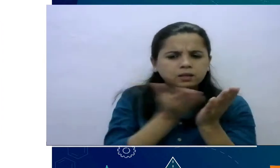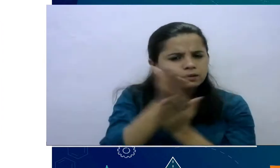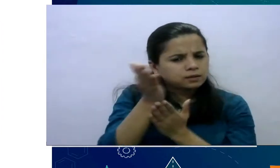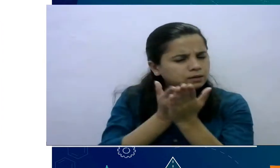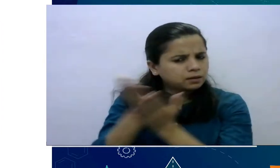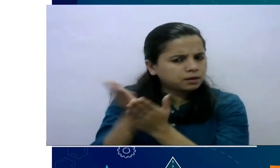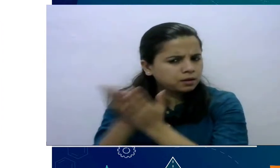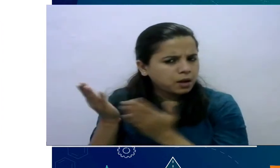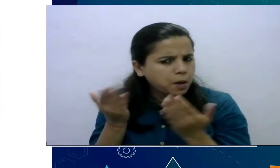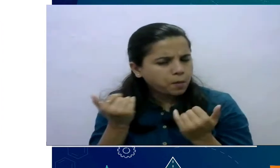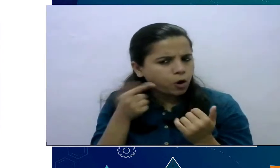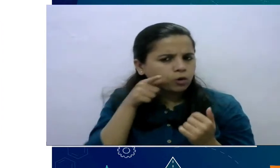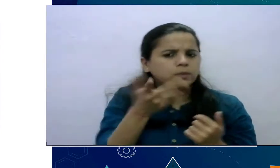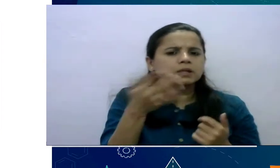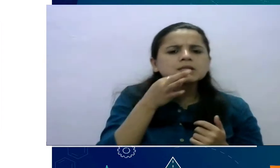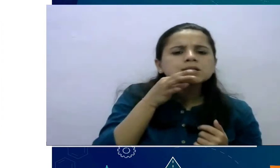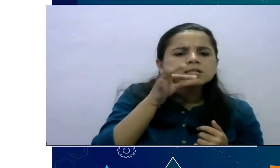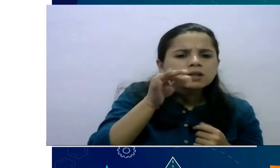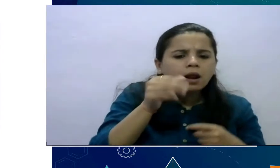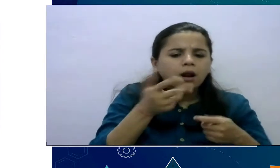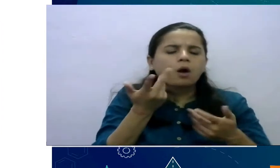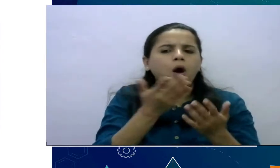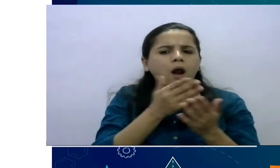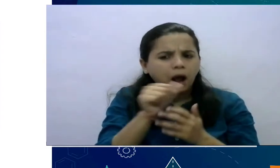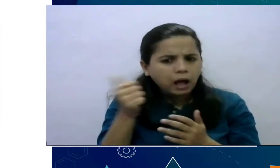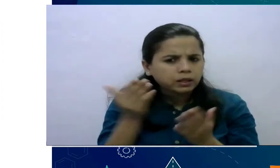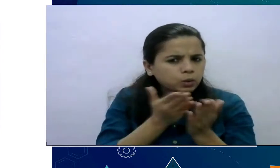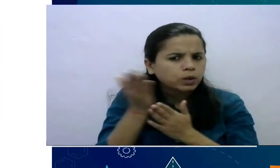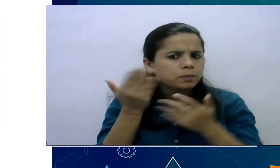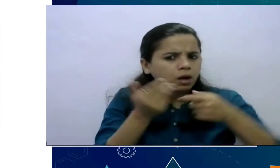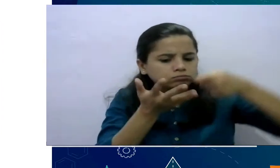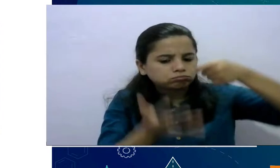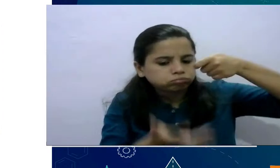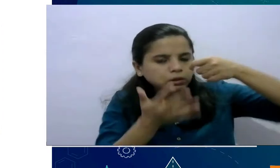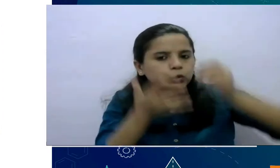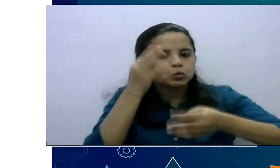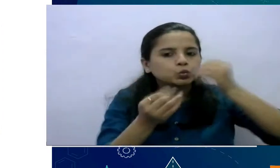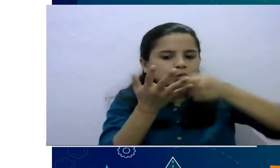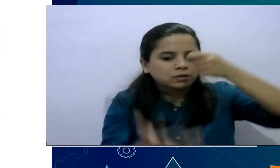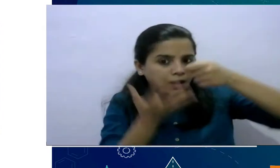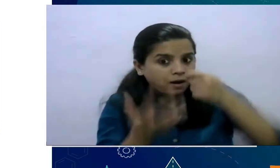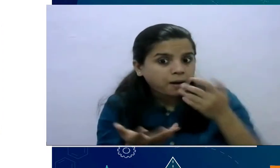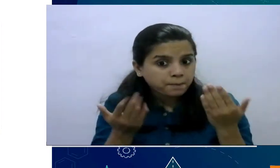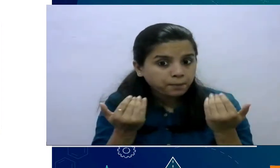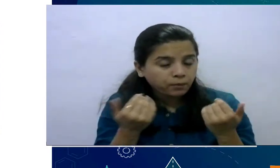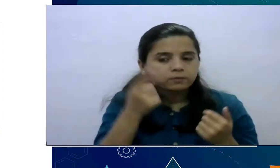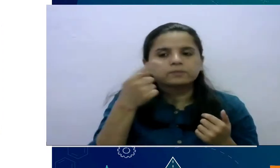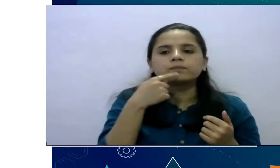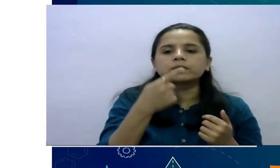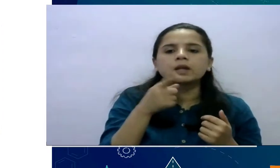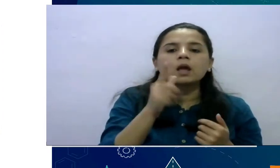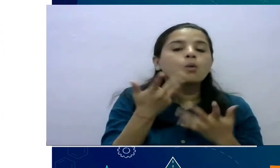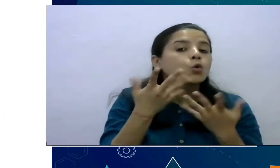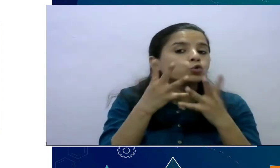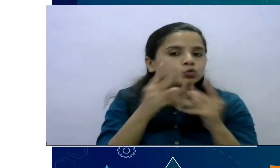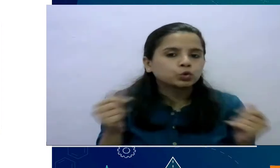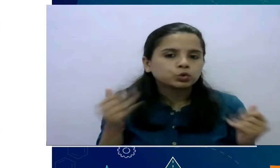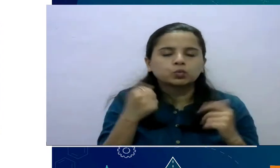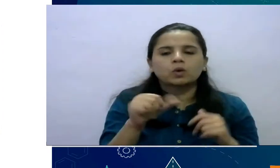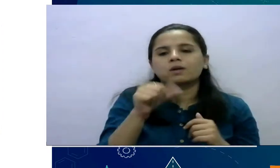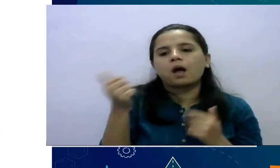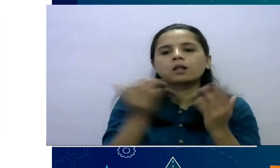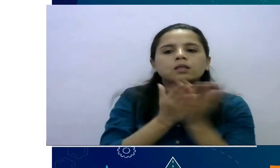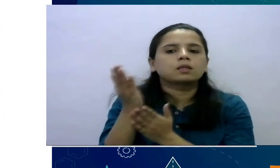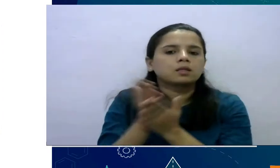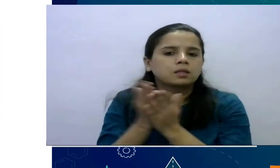Take the salt out of the water, or maybe milk out of the water? Yeah, basically when it comes to solution, there are other methods, like